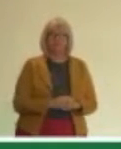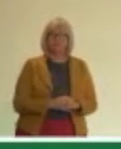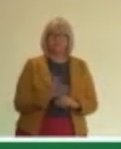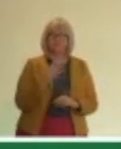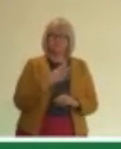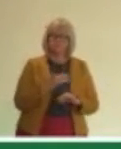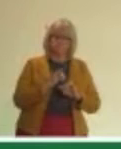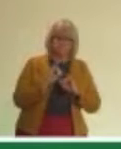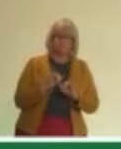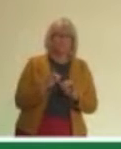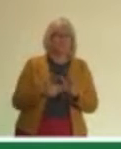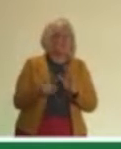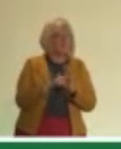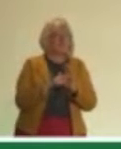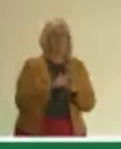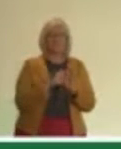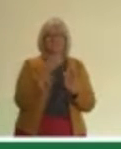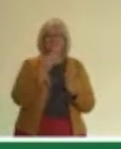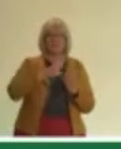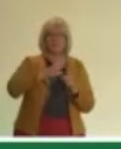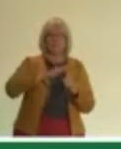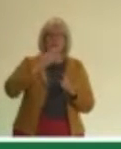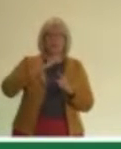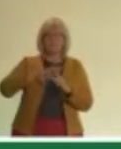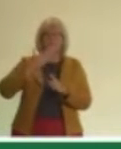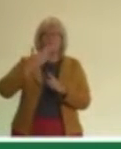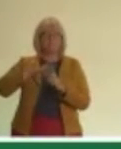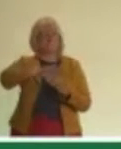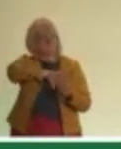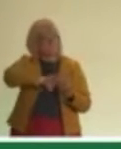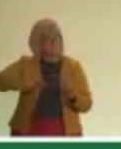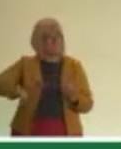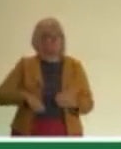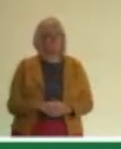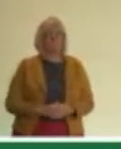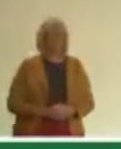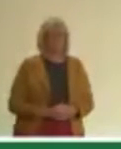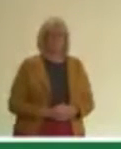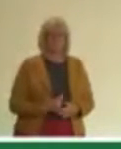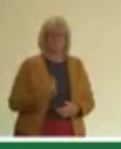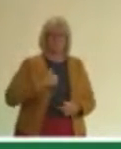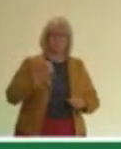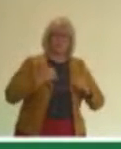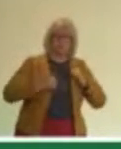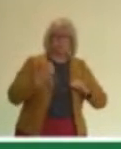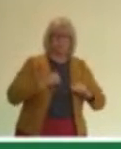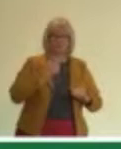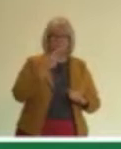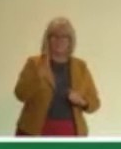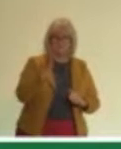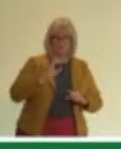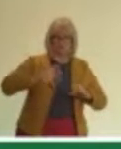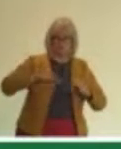positive vision for our society. And that is why I'm so proud to be doing this speech, to introduce Zack Polanski, our Deputy